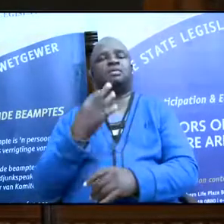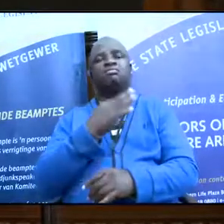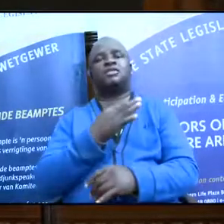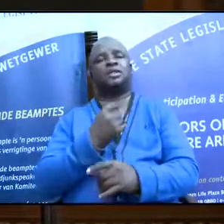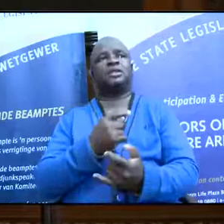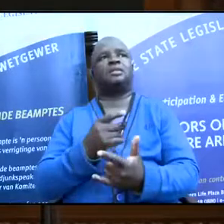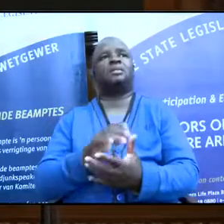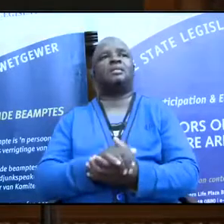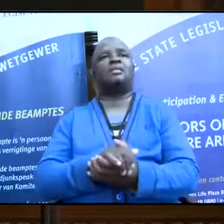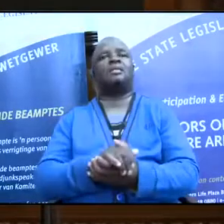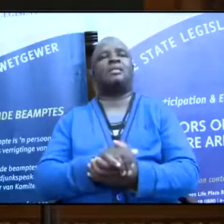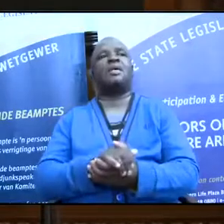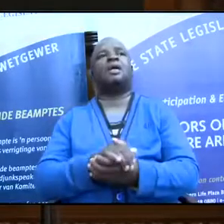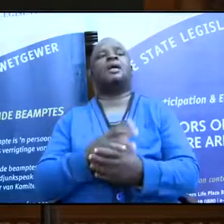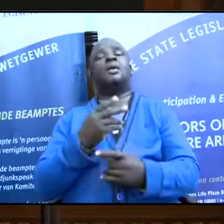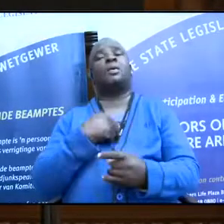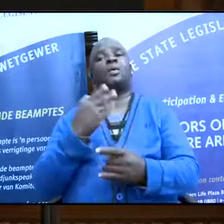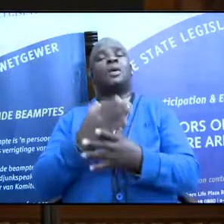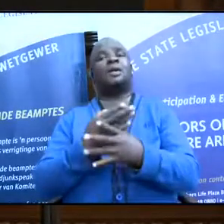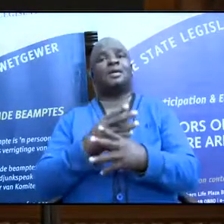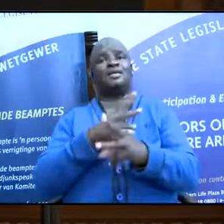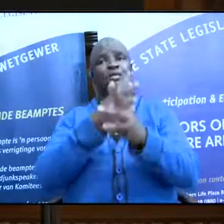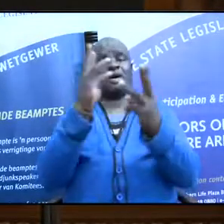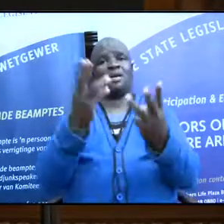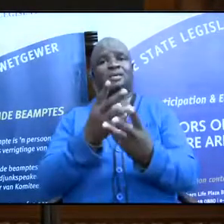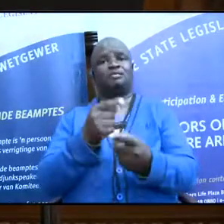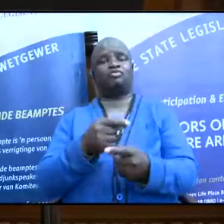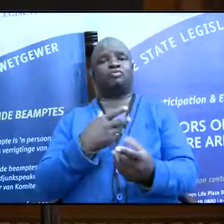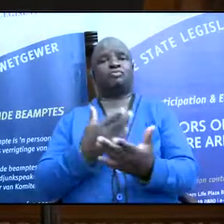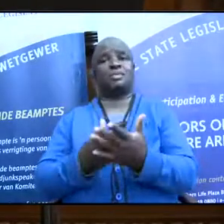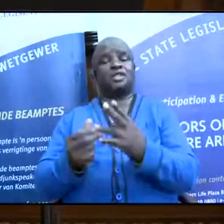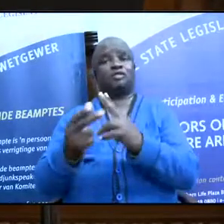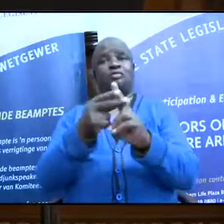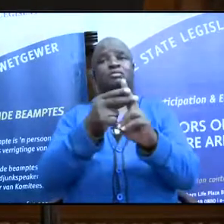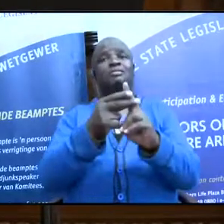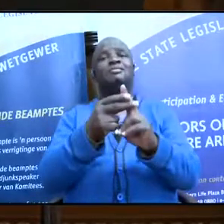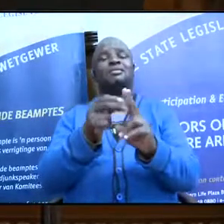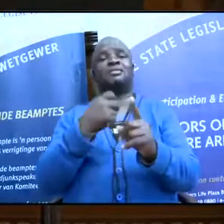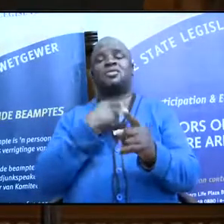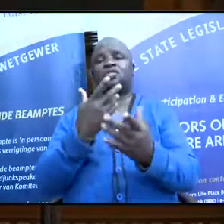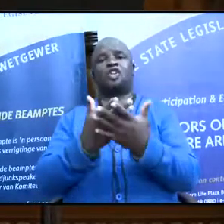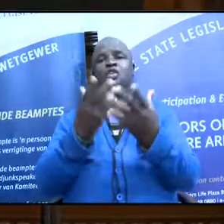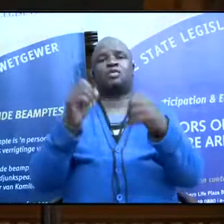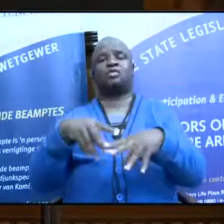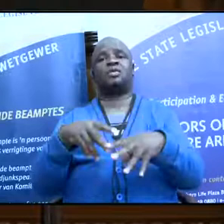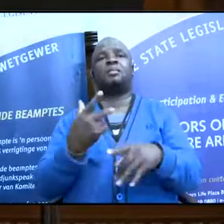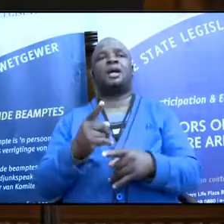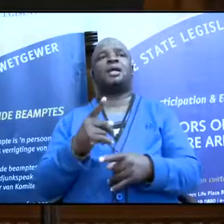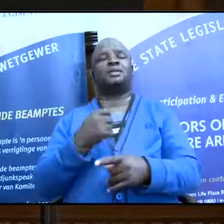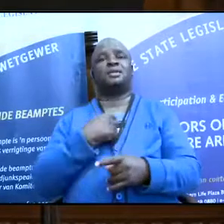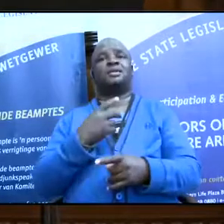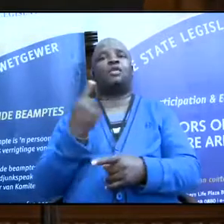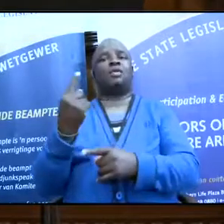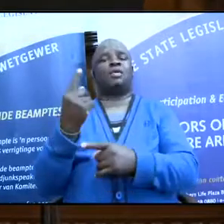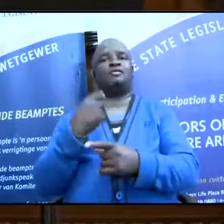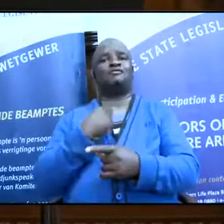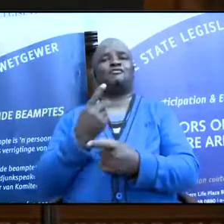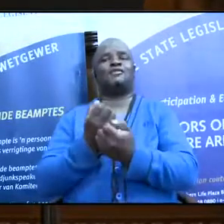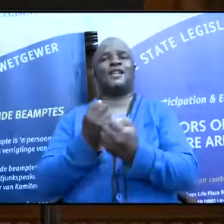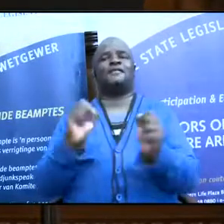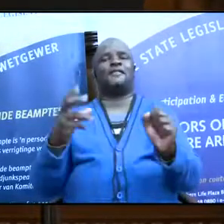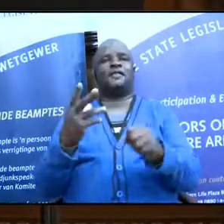phrase that says workers of the world unite you've got nothing nothing to lose but your chains